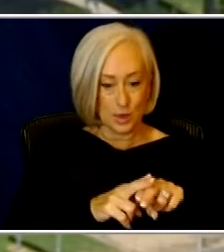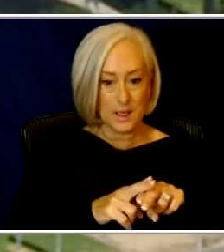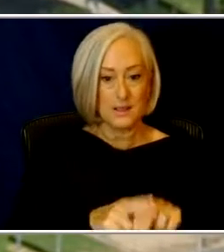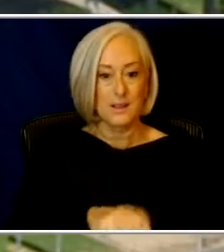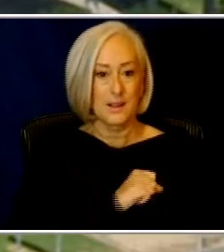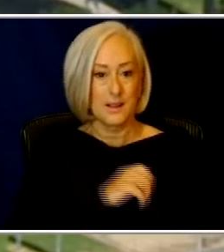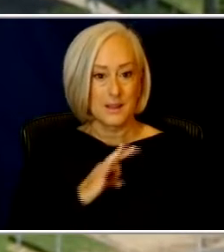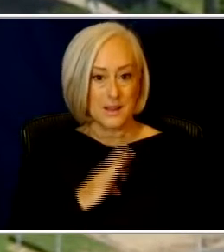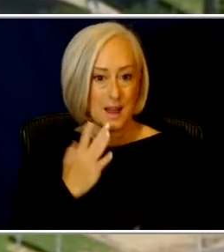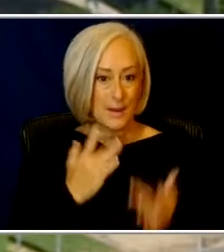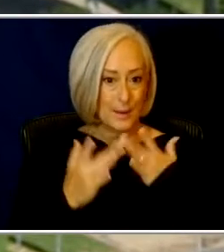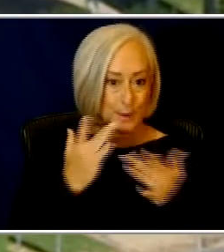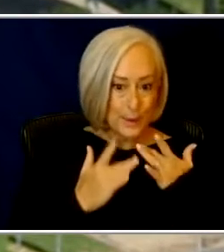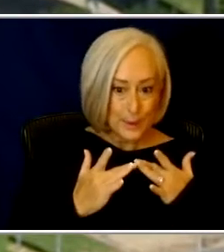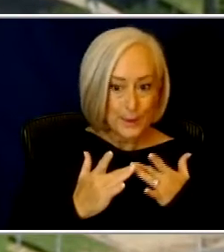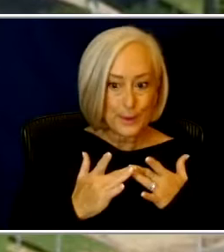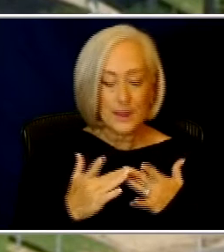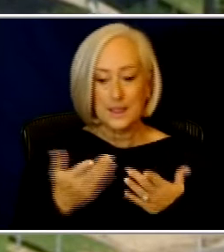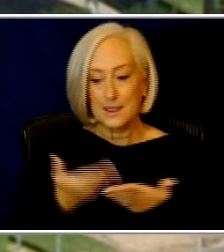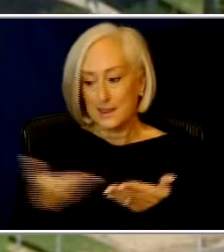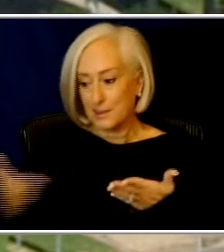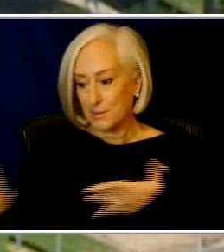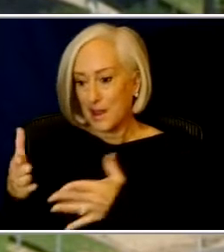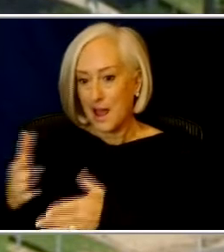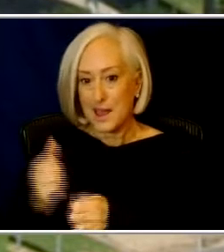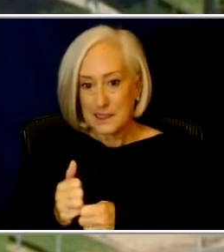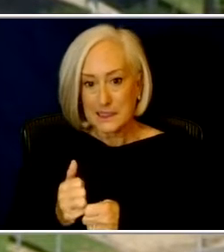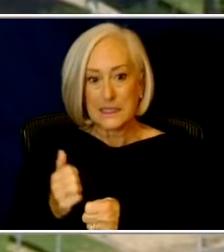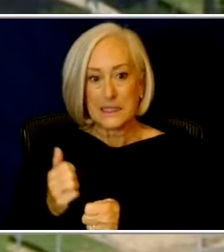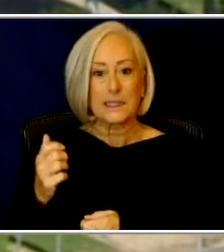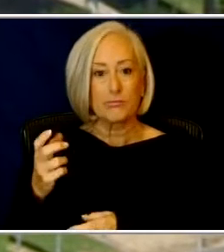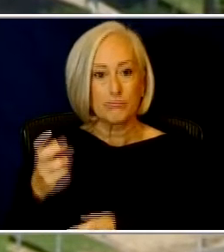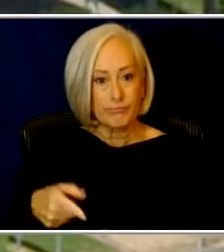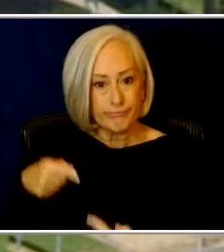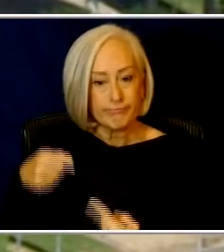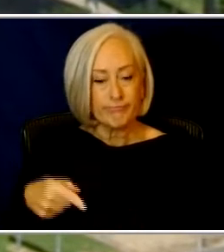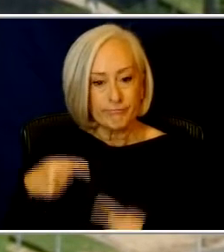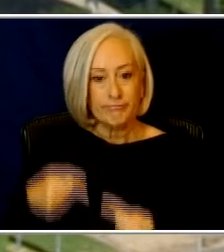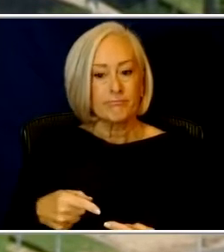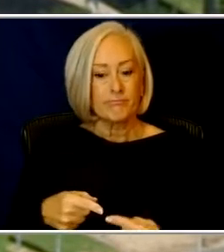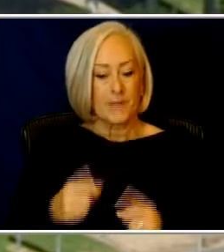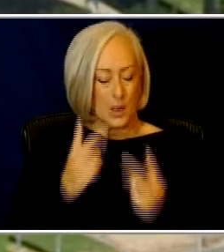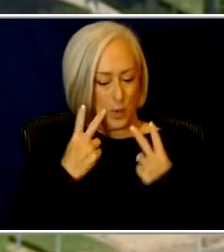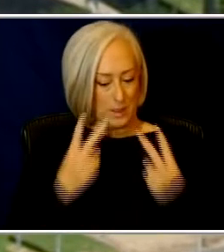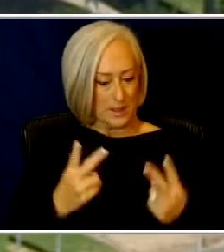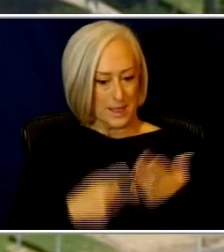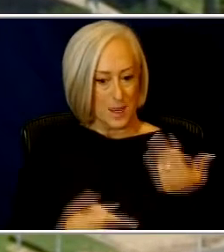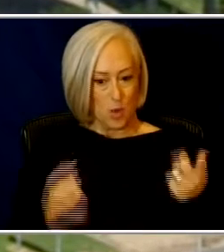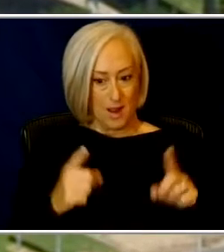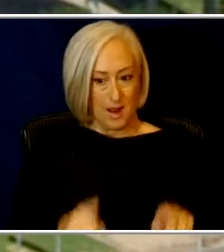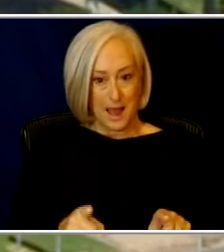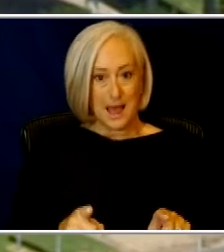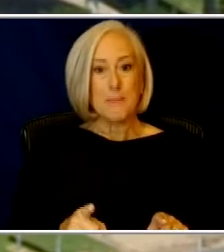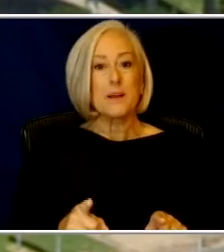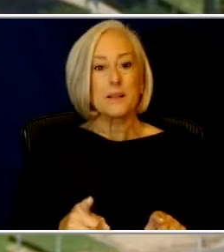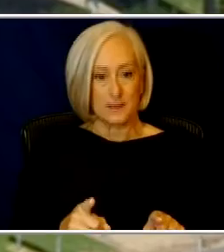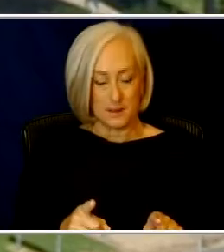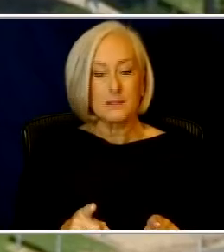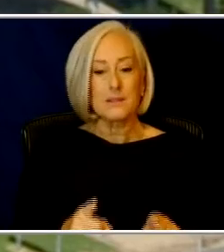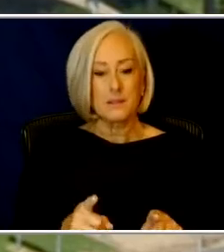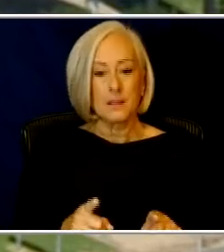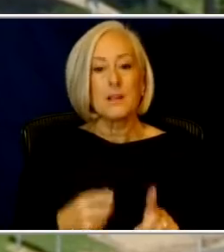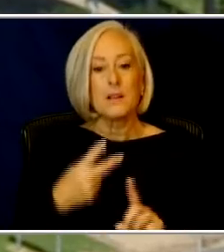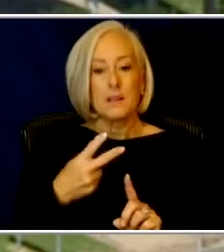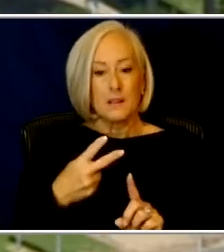chain challenging. We'll look at where we've been, where we are today, and where we think we are headed this winter. As some people say,